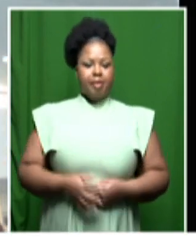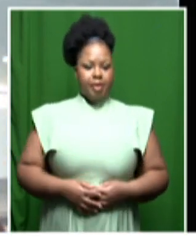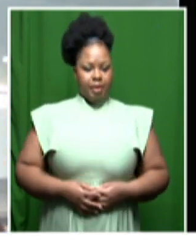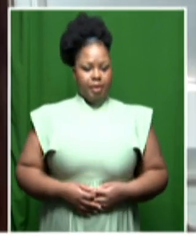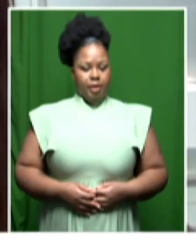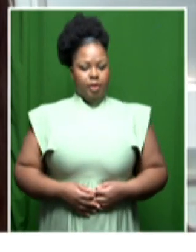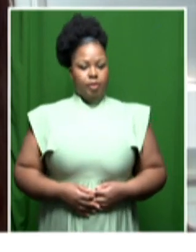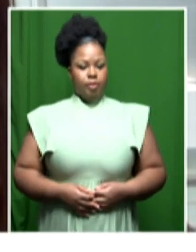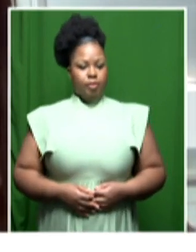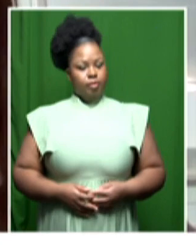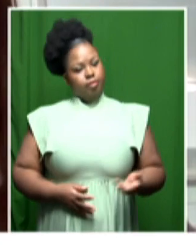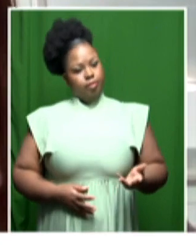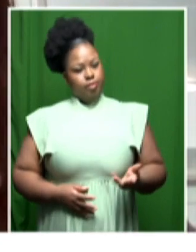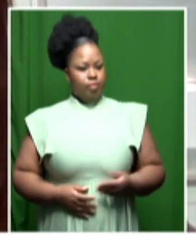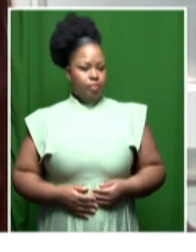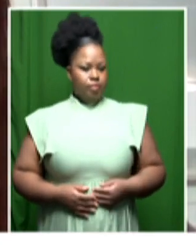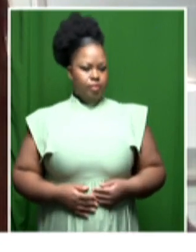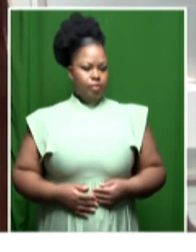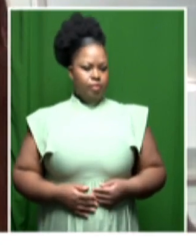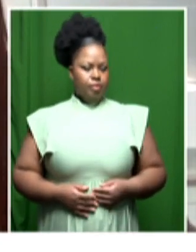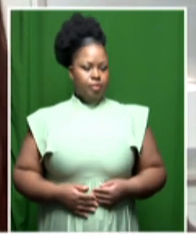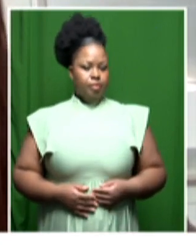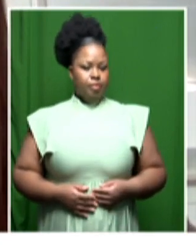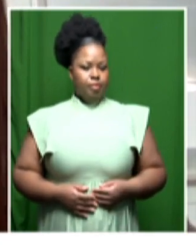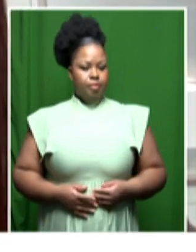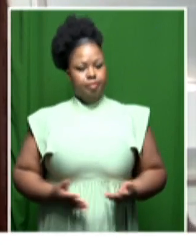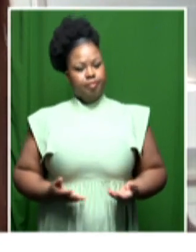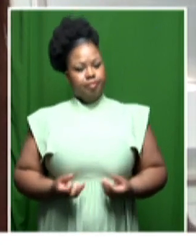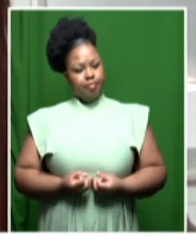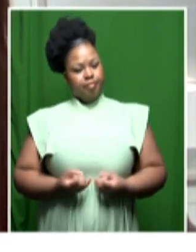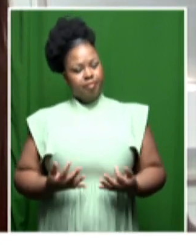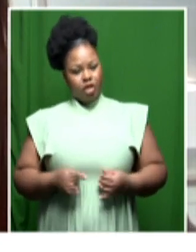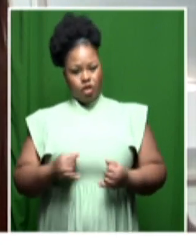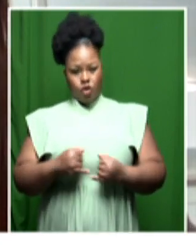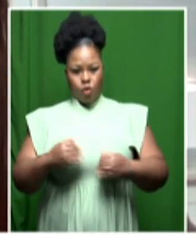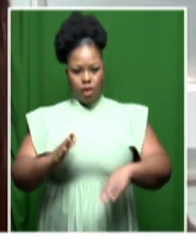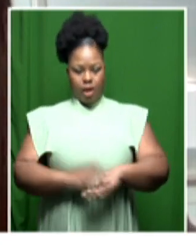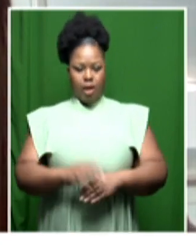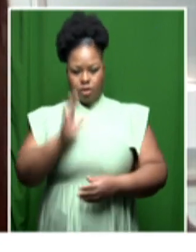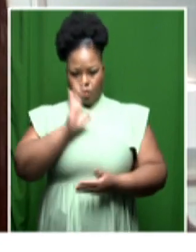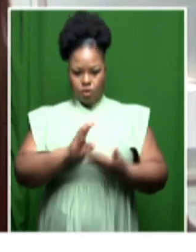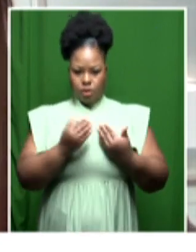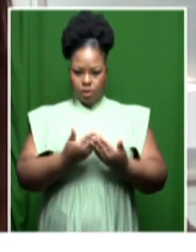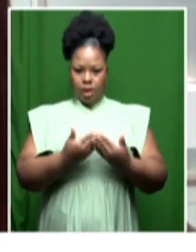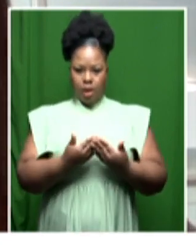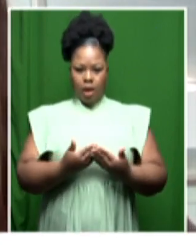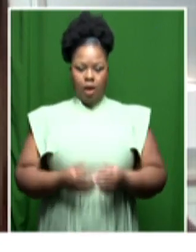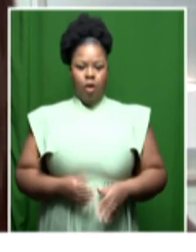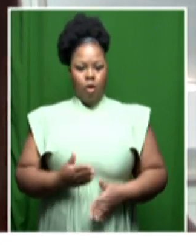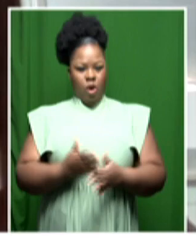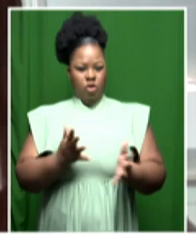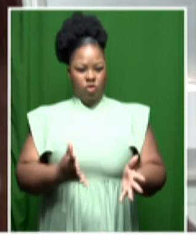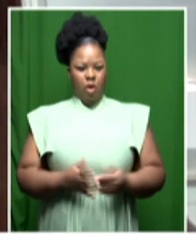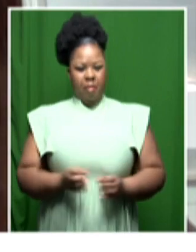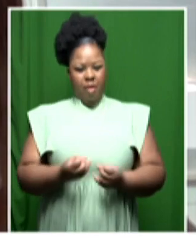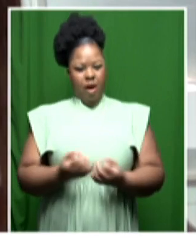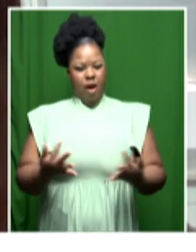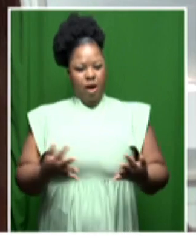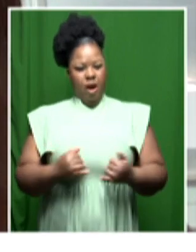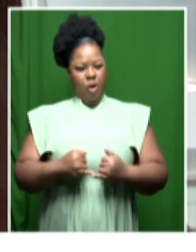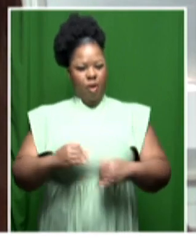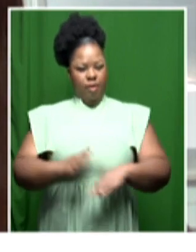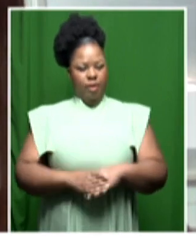All right, just very quickly, one or two things. Just a lot of this is an online course, of course, and that's how it is working. Correct. A lot of things work that way.